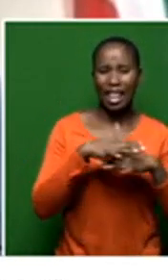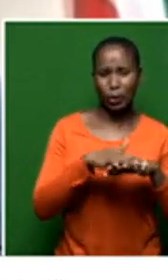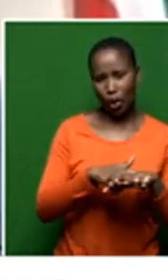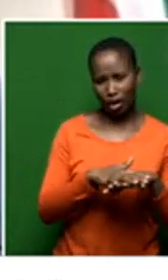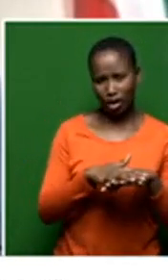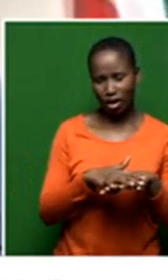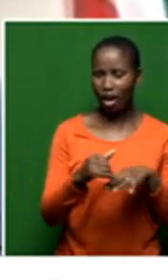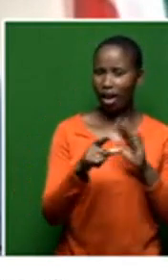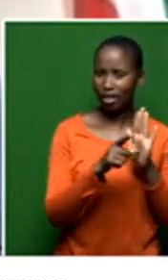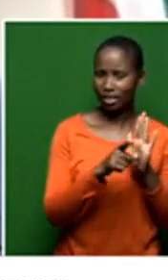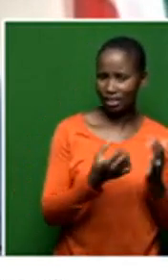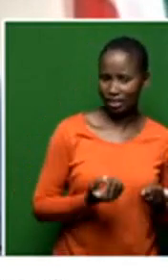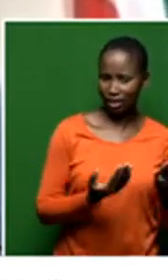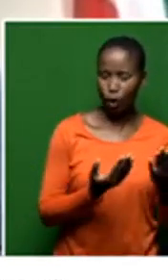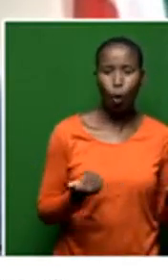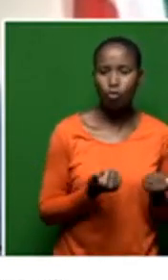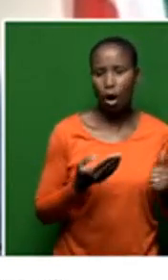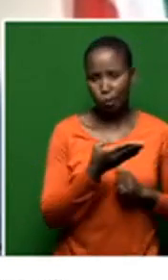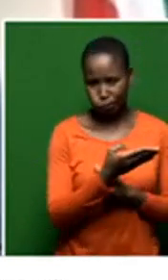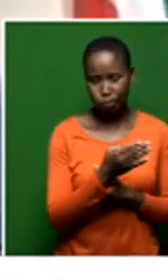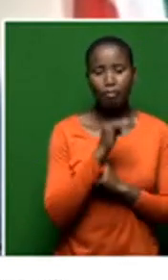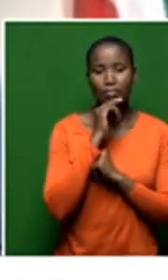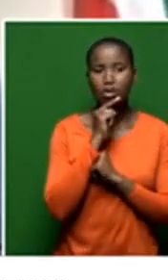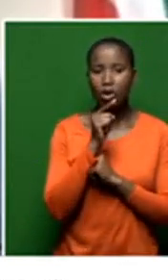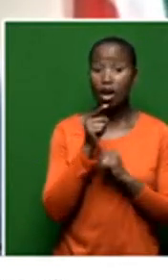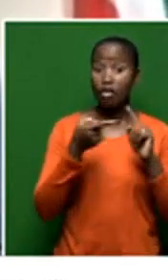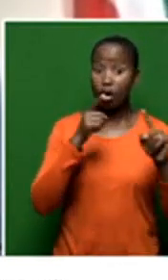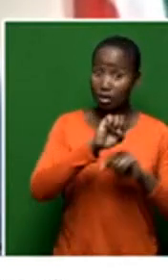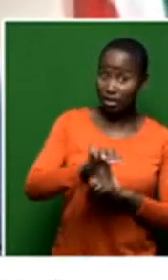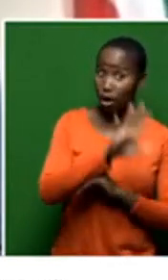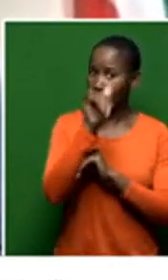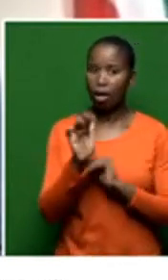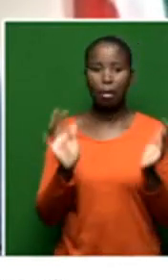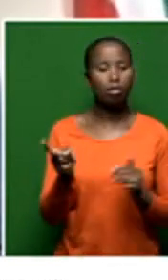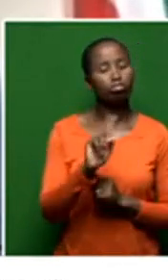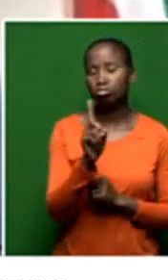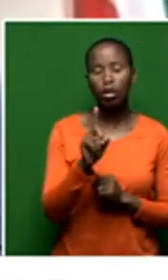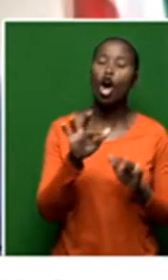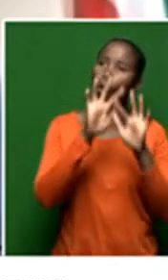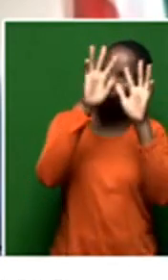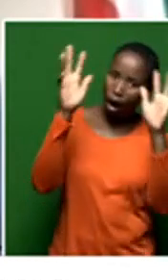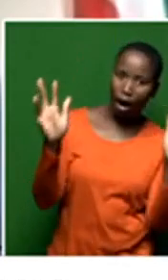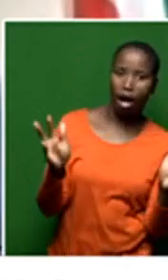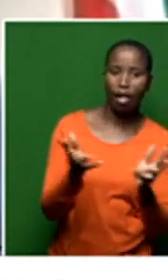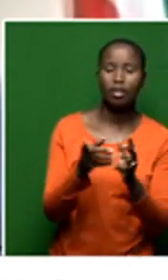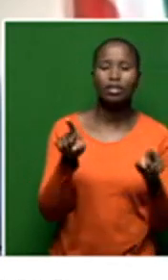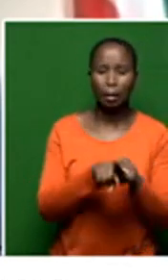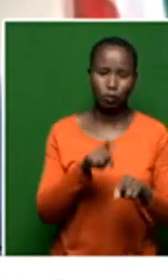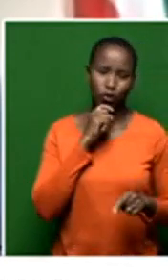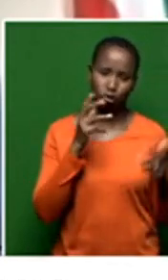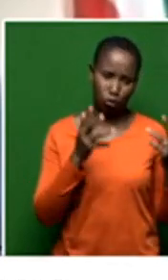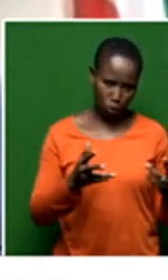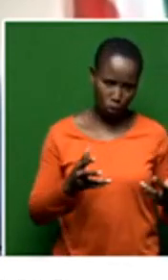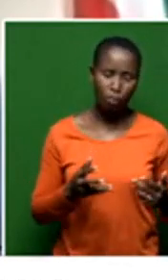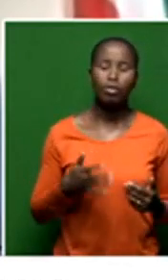But our sector all over the world, it's not a South African issue, it's capital intense. Now, we also need to